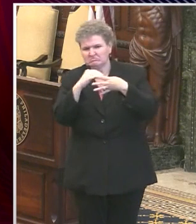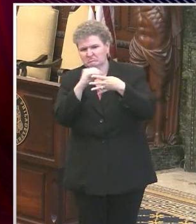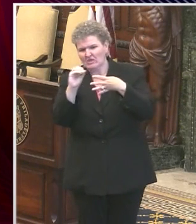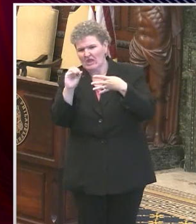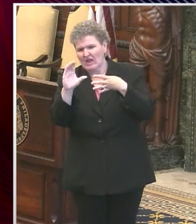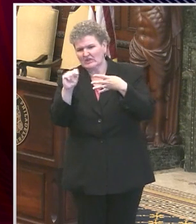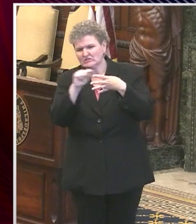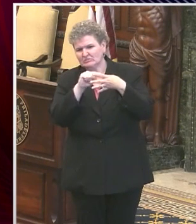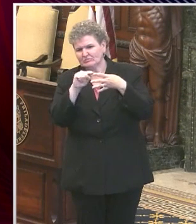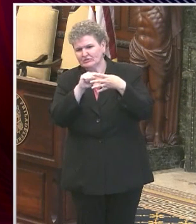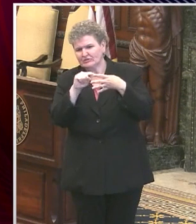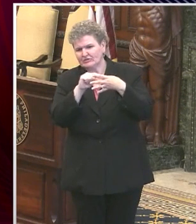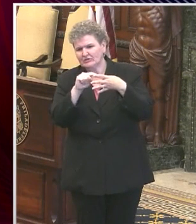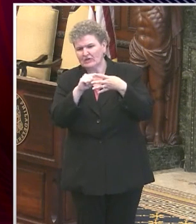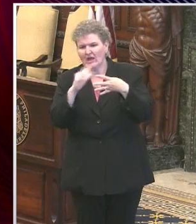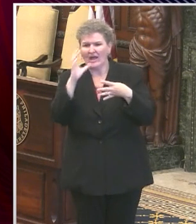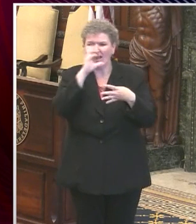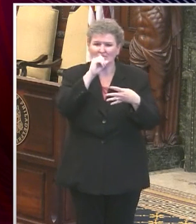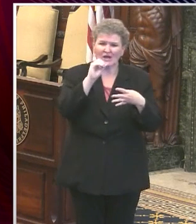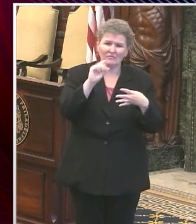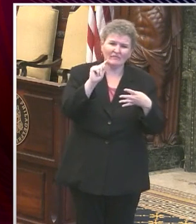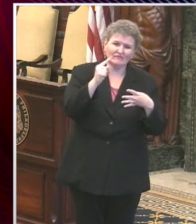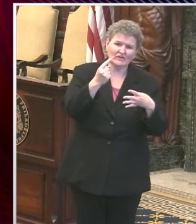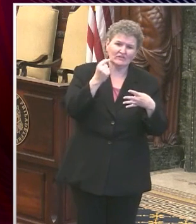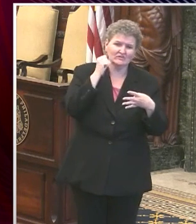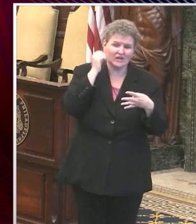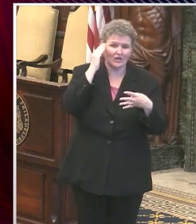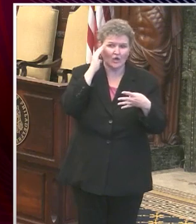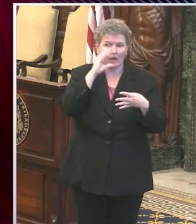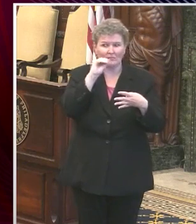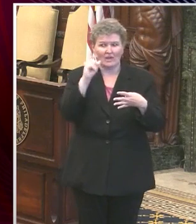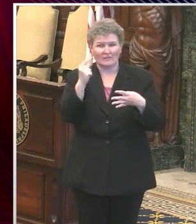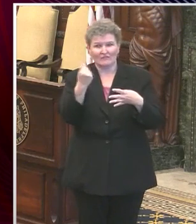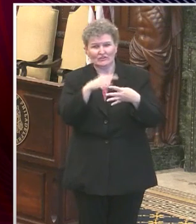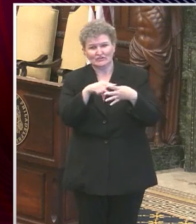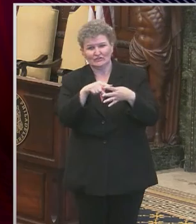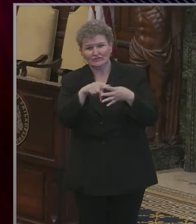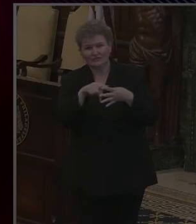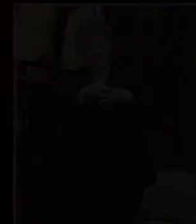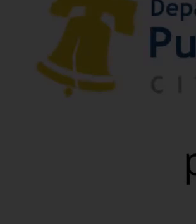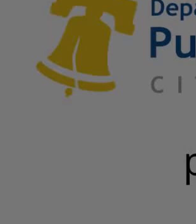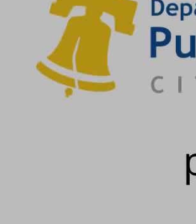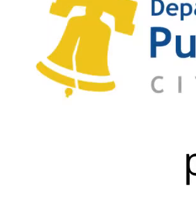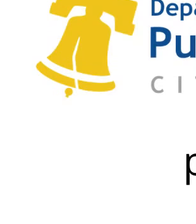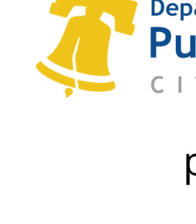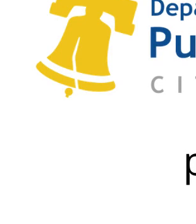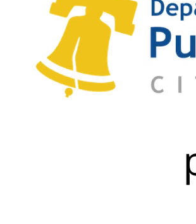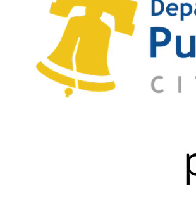people will assume it's October 1st. We'll have to just wait till next week when we make an announcement on that.